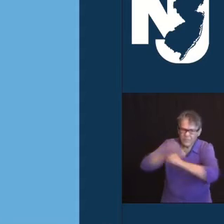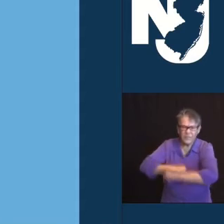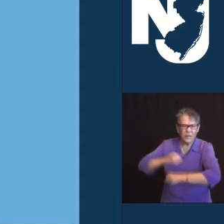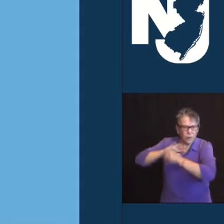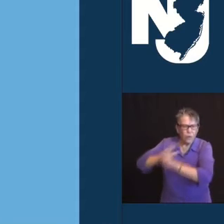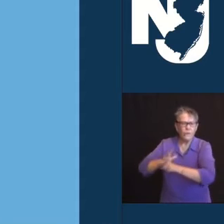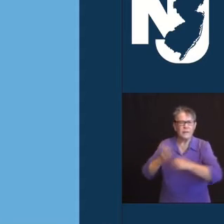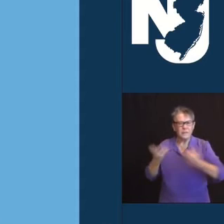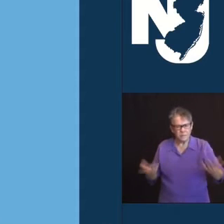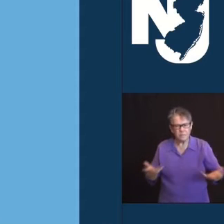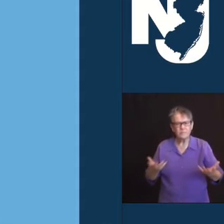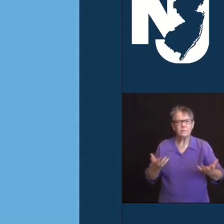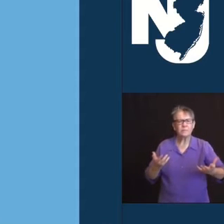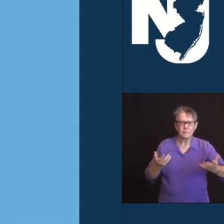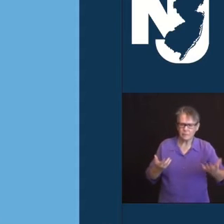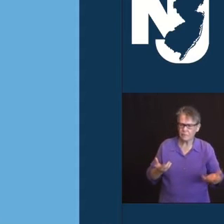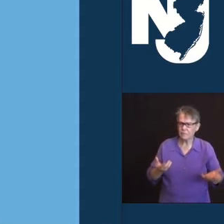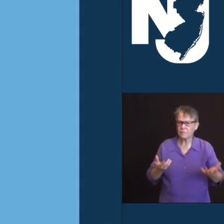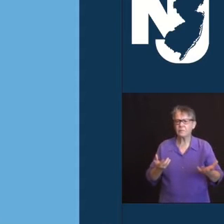months than the